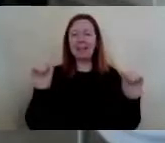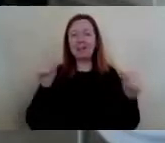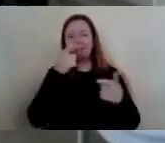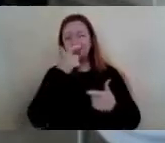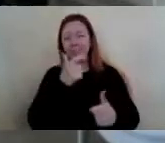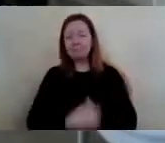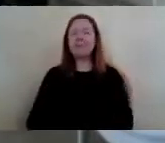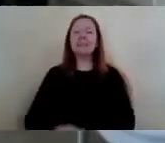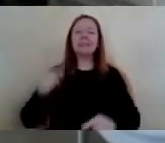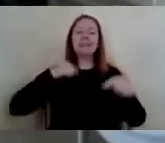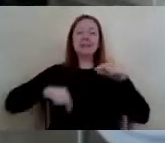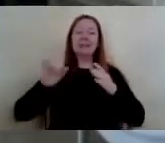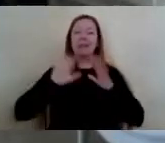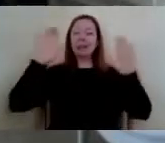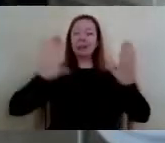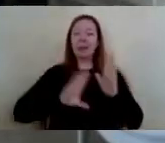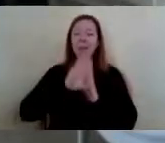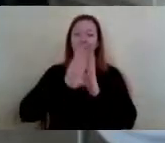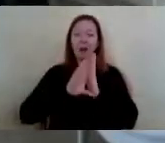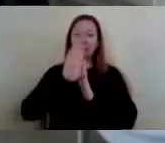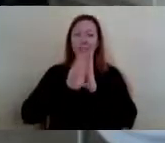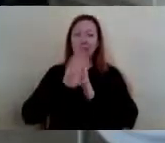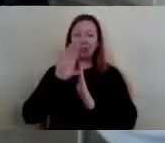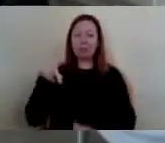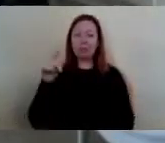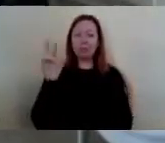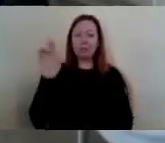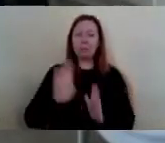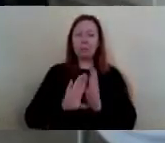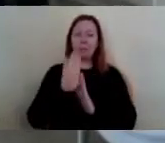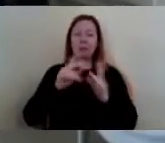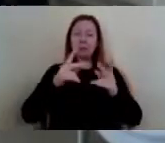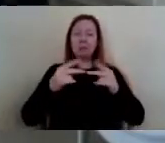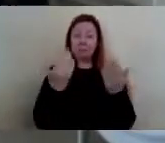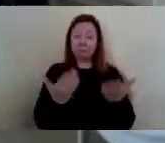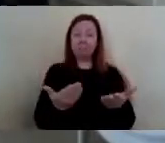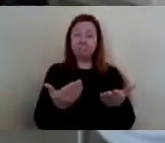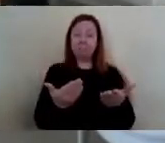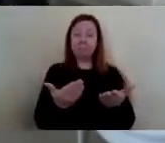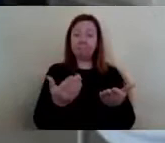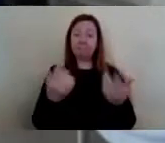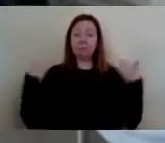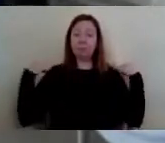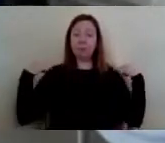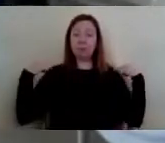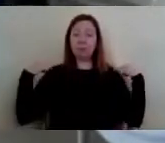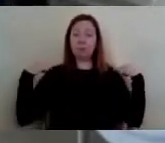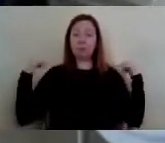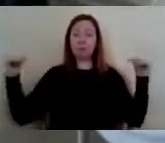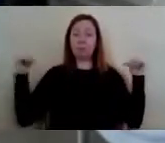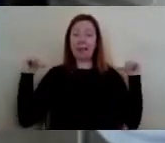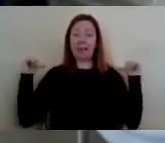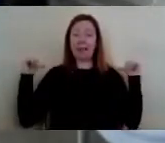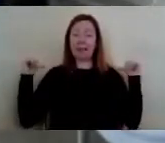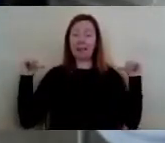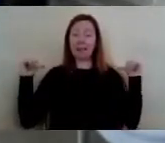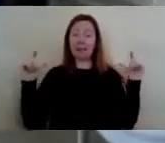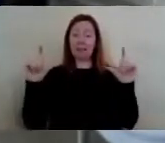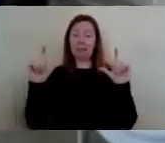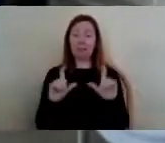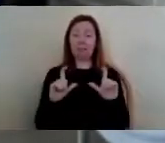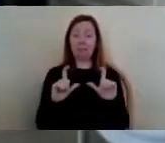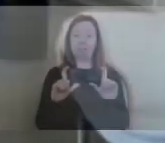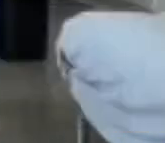Let's go back to that great posture position. Again, you know, taking those shoulder blades, pinching those shoulder blades